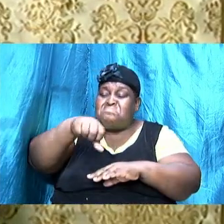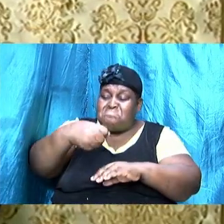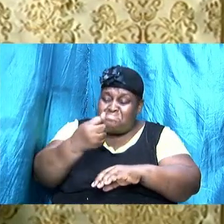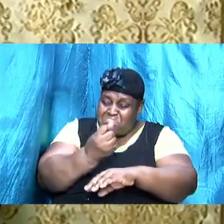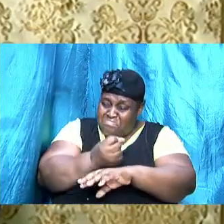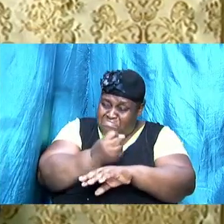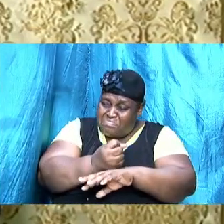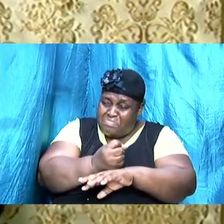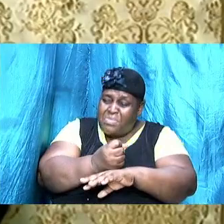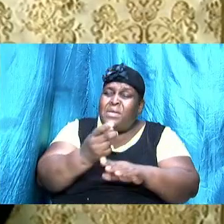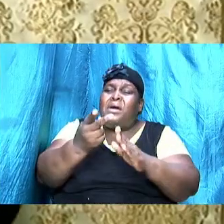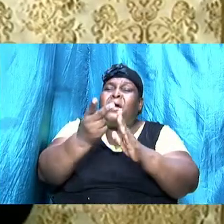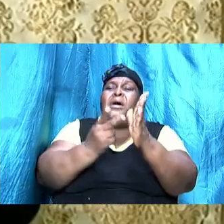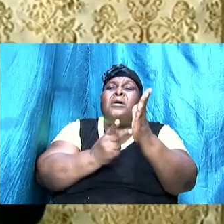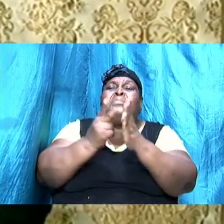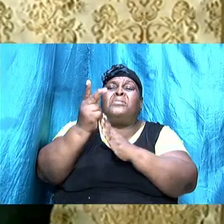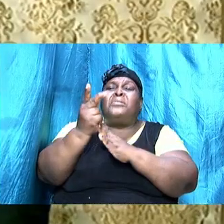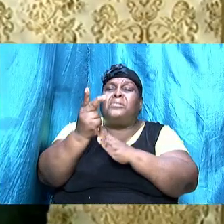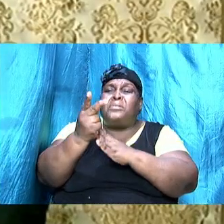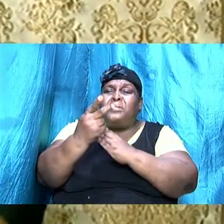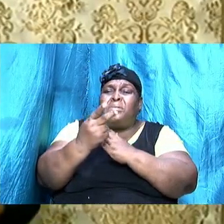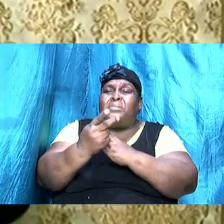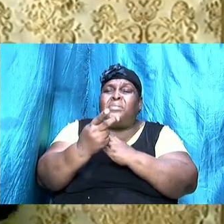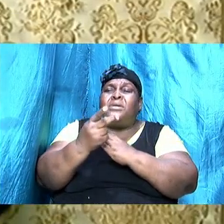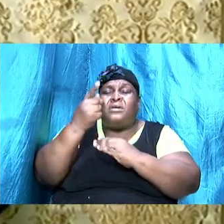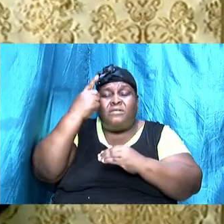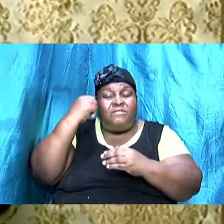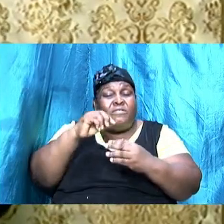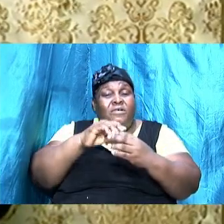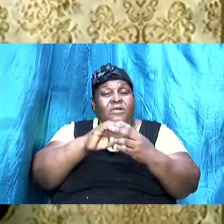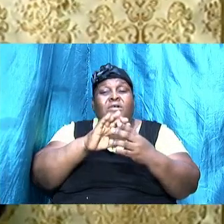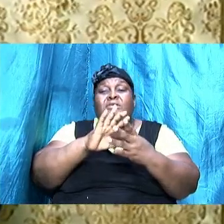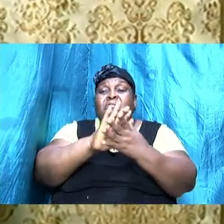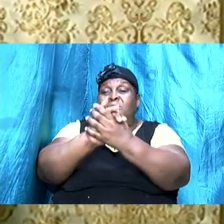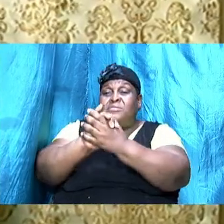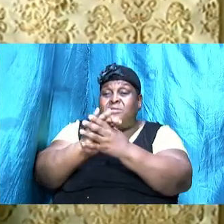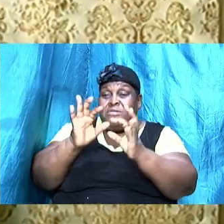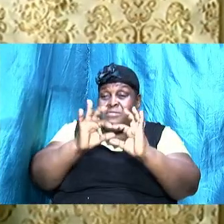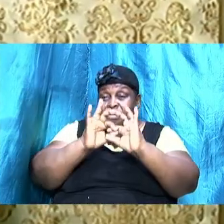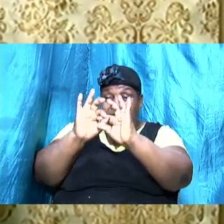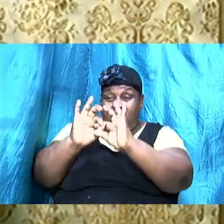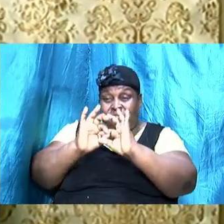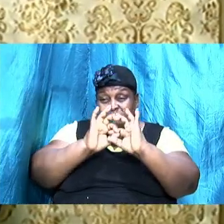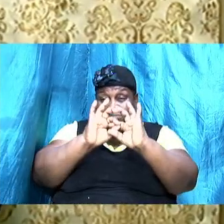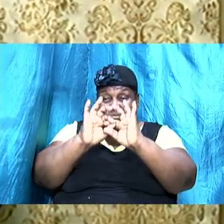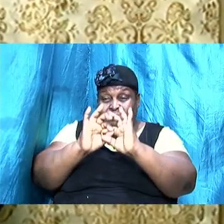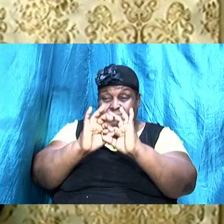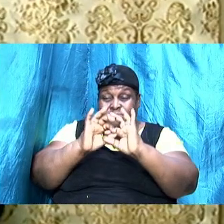program for relationships. We must abide